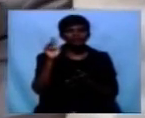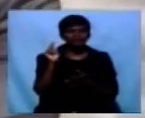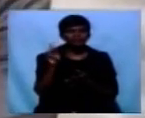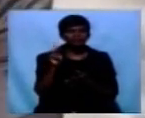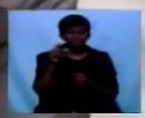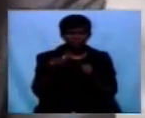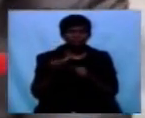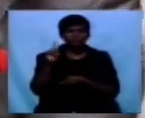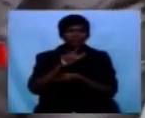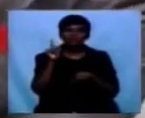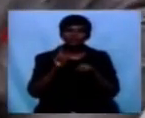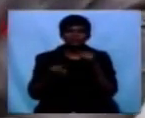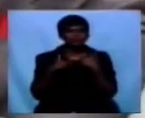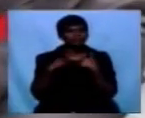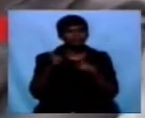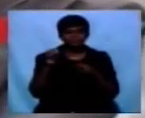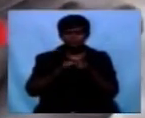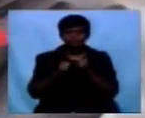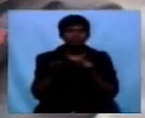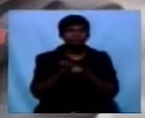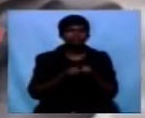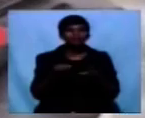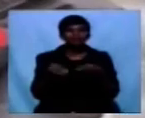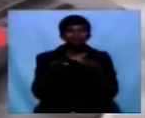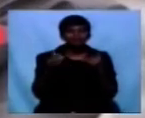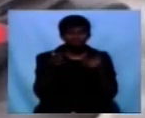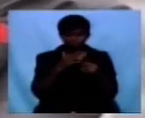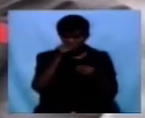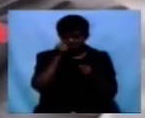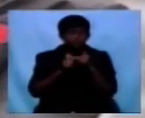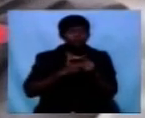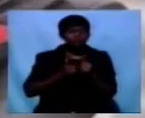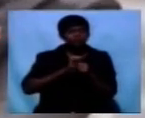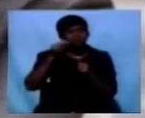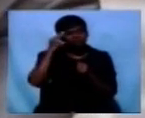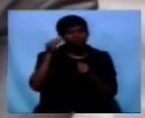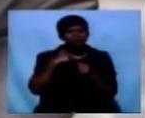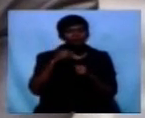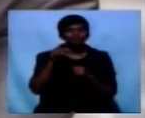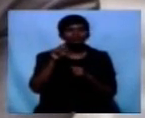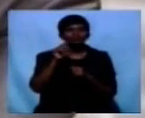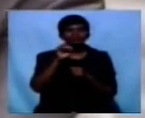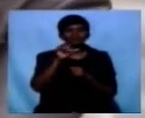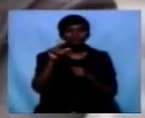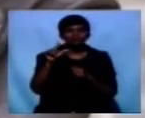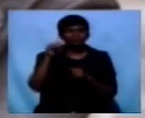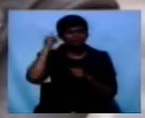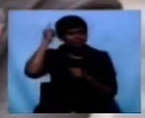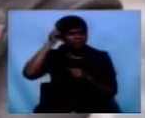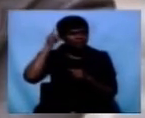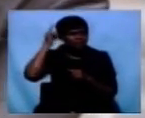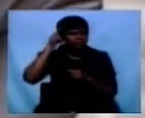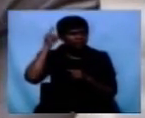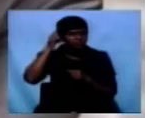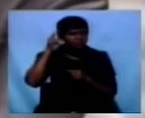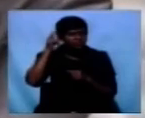they will not be inconvenienced. And then we have also provided for, because I know we are putting up a toll facility at Lev Manawas. We are putting up a